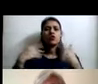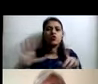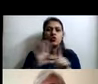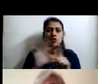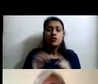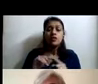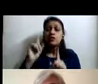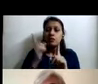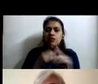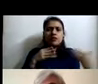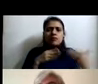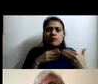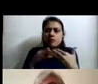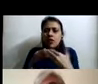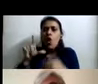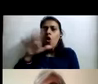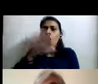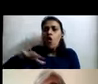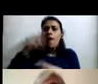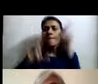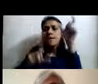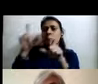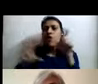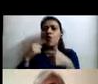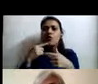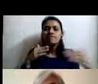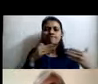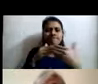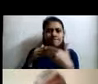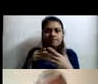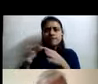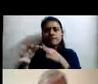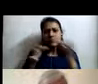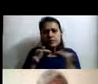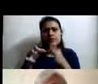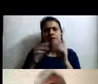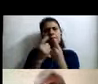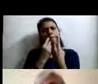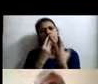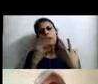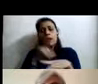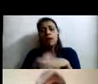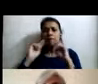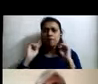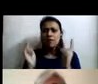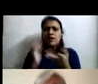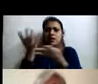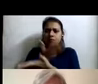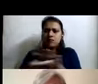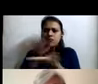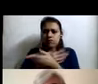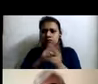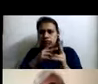locals. So local communities who were using the place. took a lot of convincing, a lot of meetings, a lot of discussions, a lot of